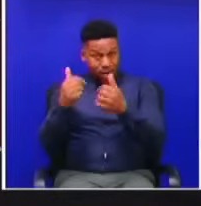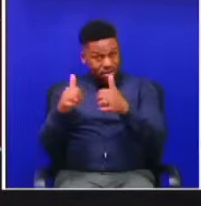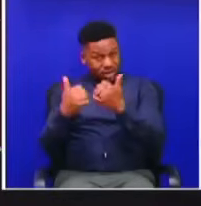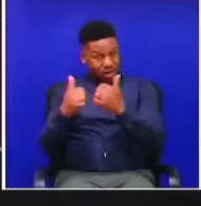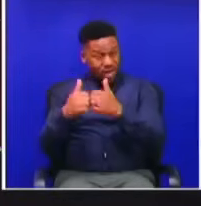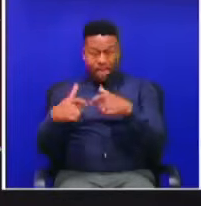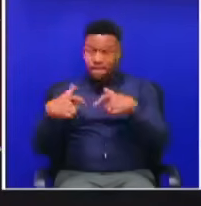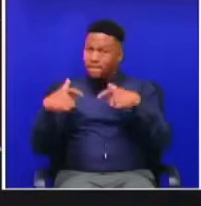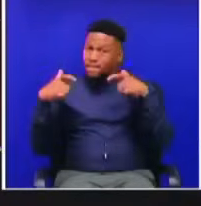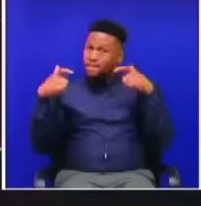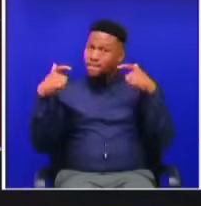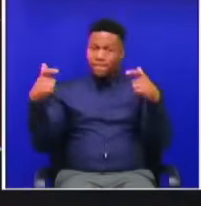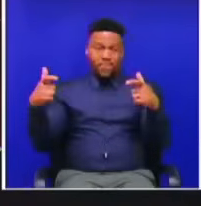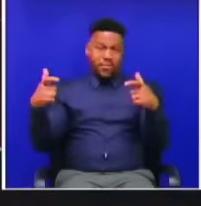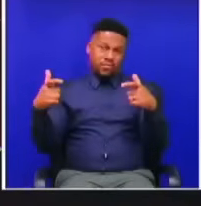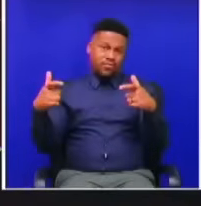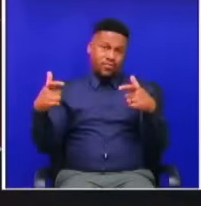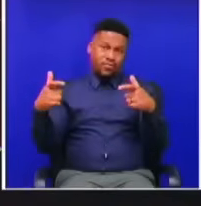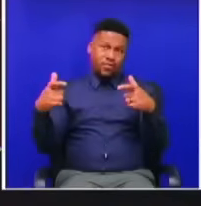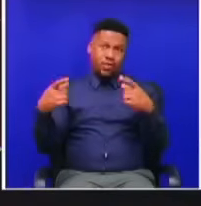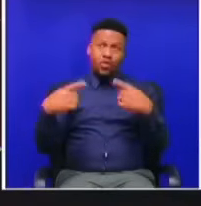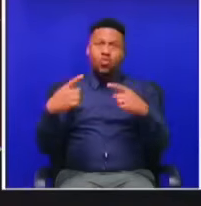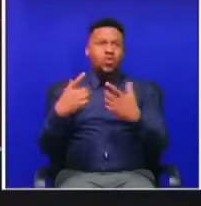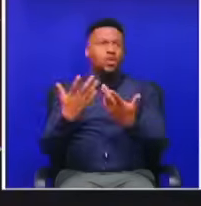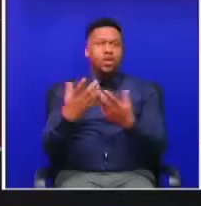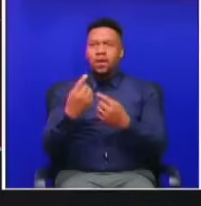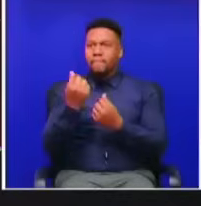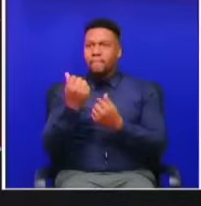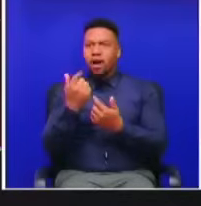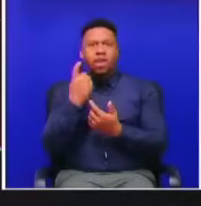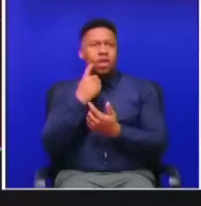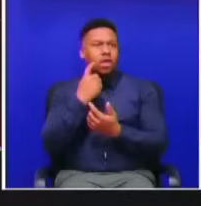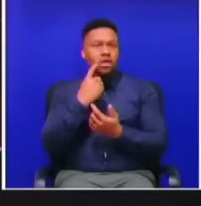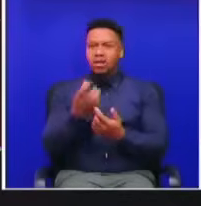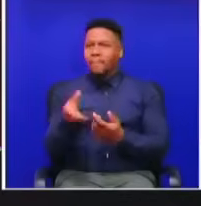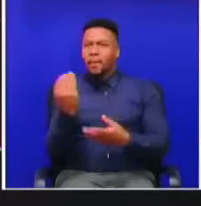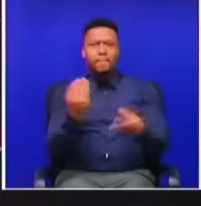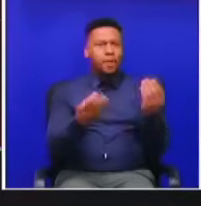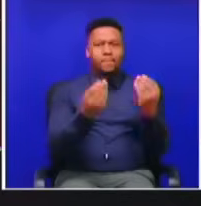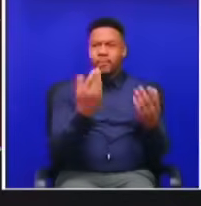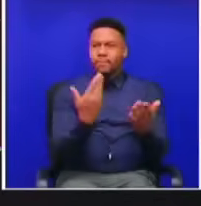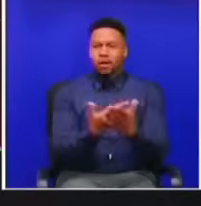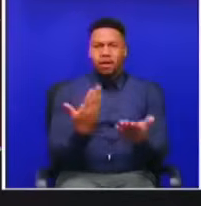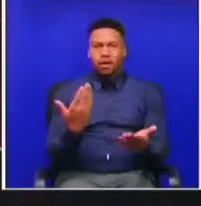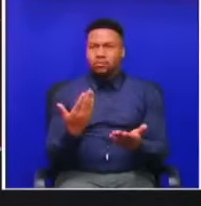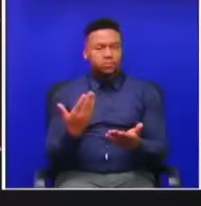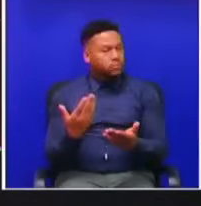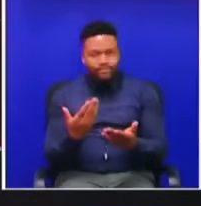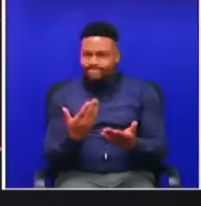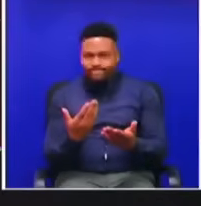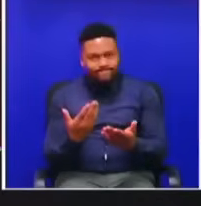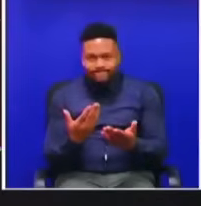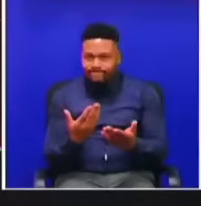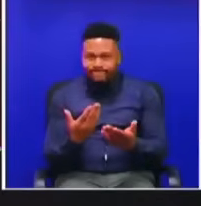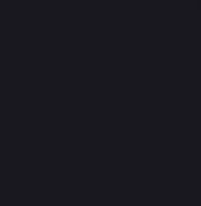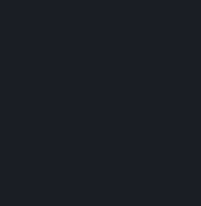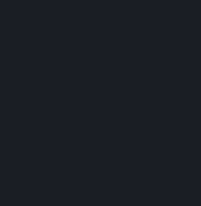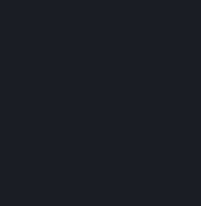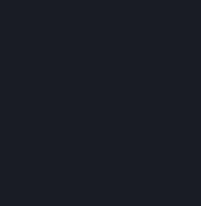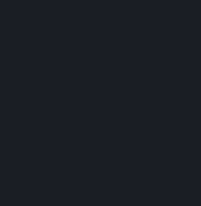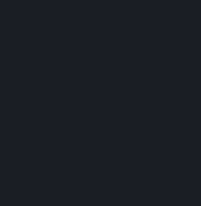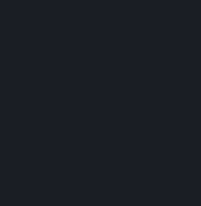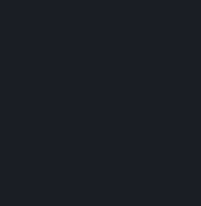have easy money lying around, but at the same time, what I said in my